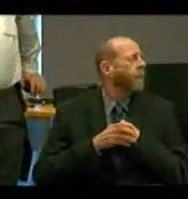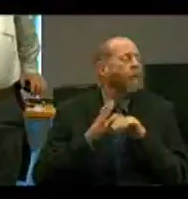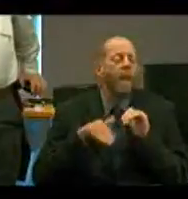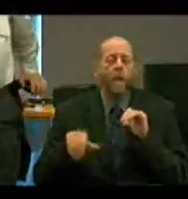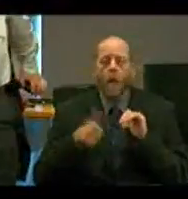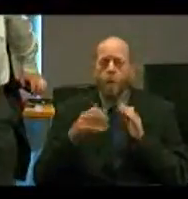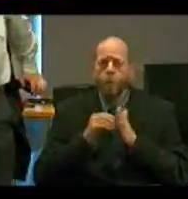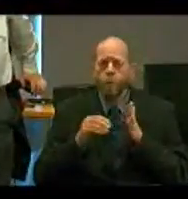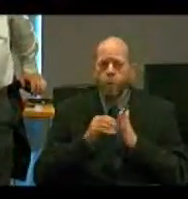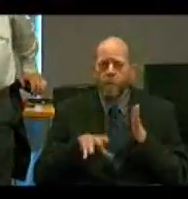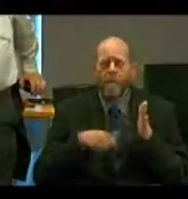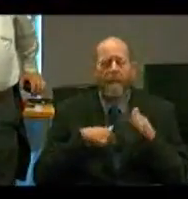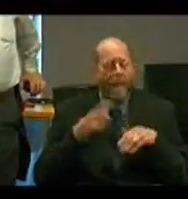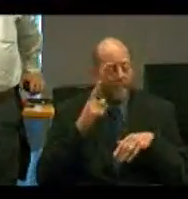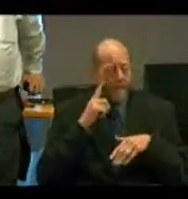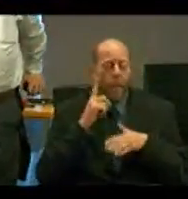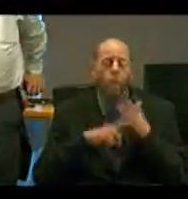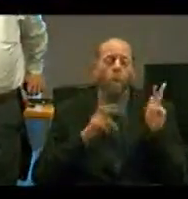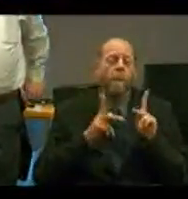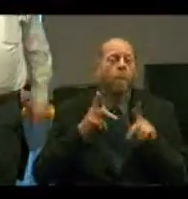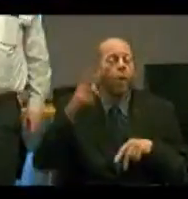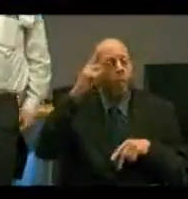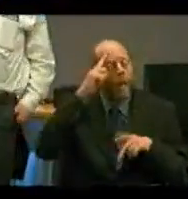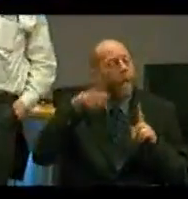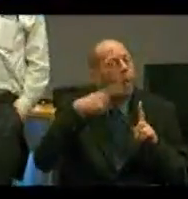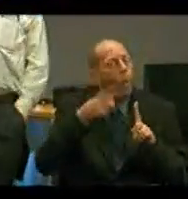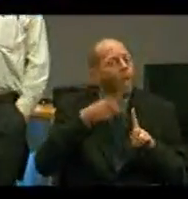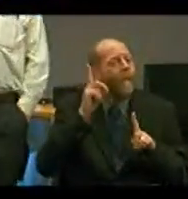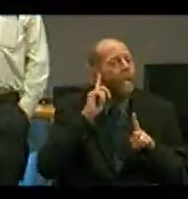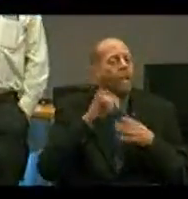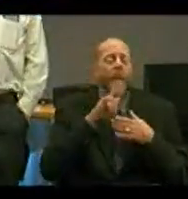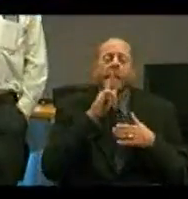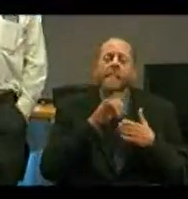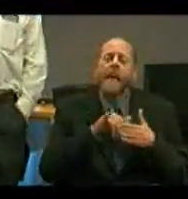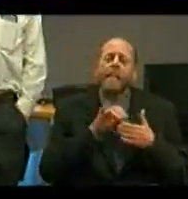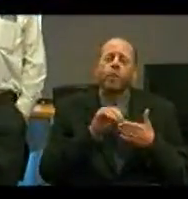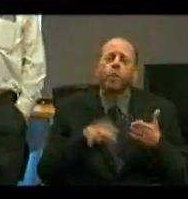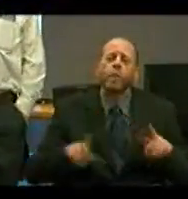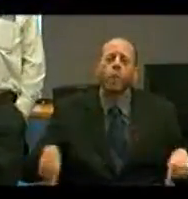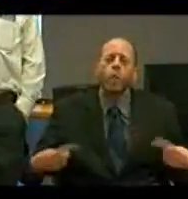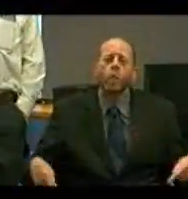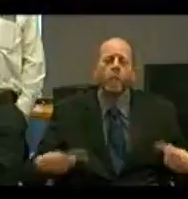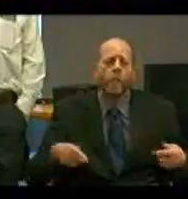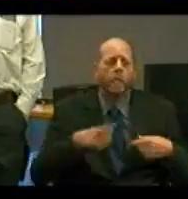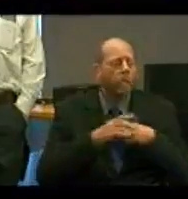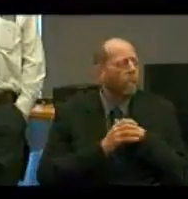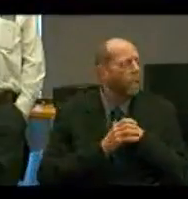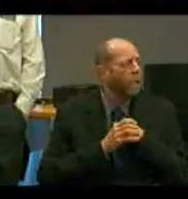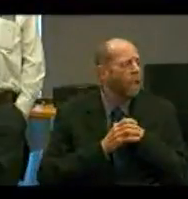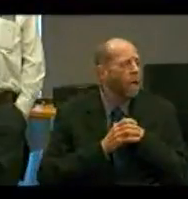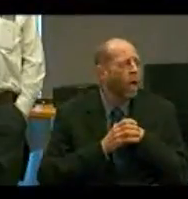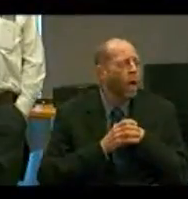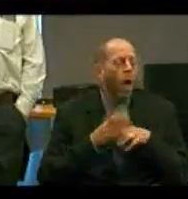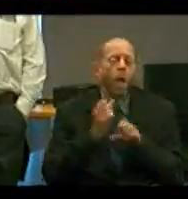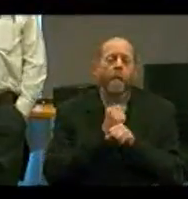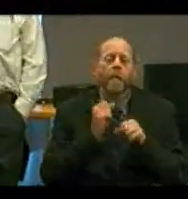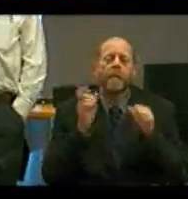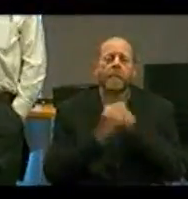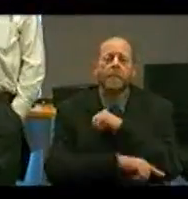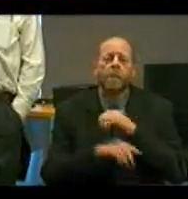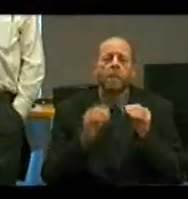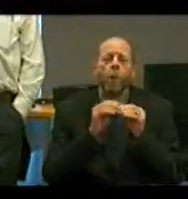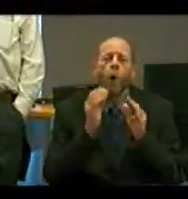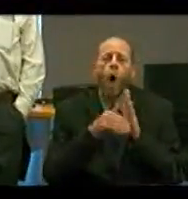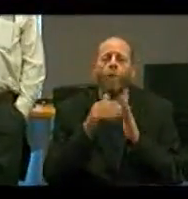than other students. And I think what people think when they hear that is that students in wheelchairs are getting disciplined more